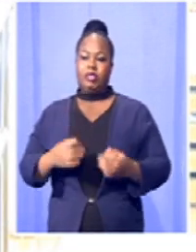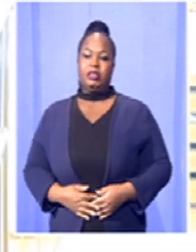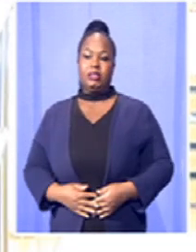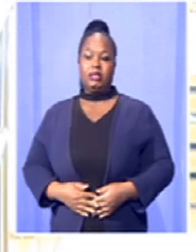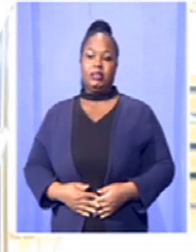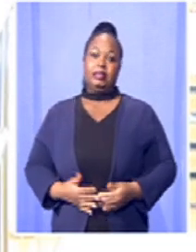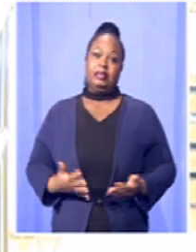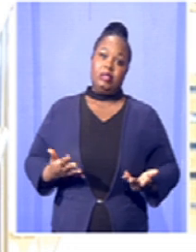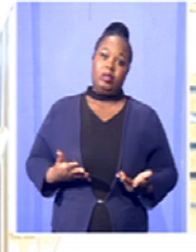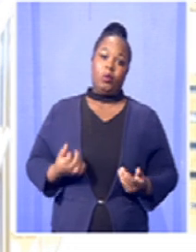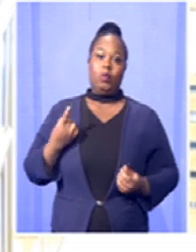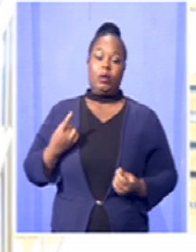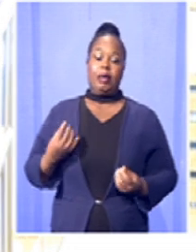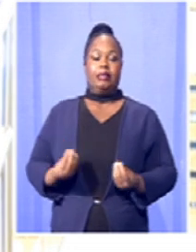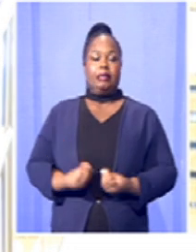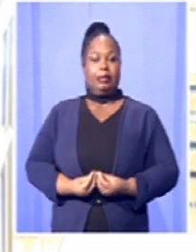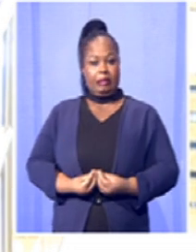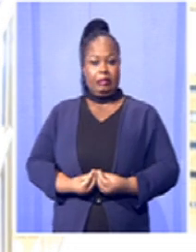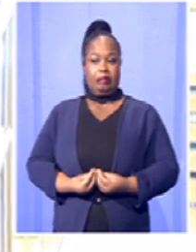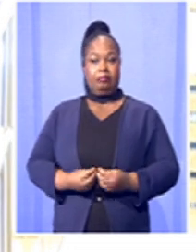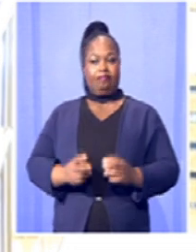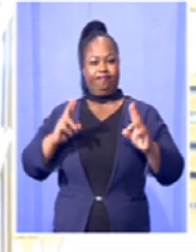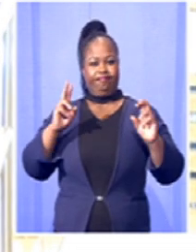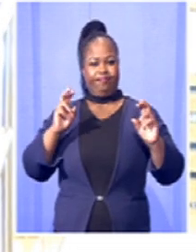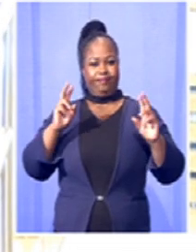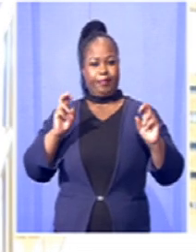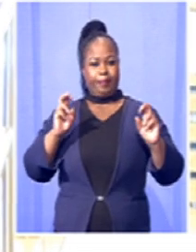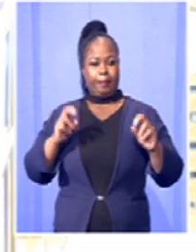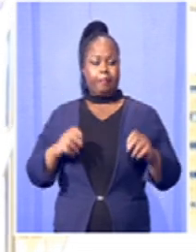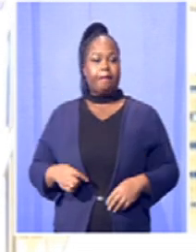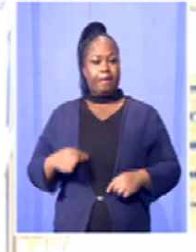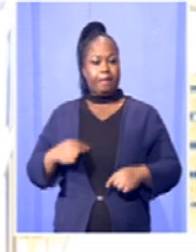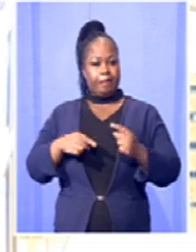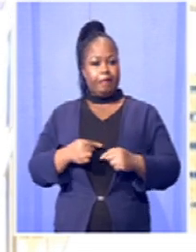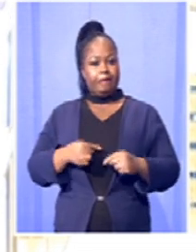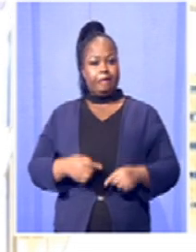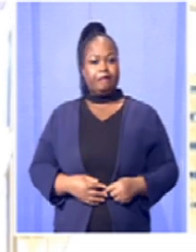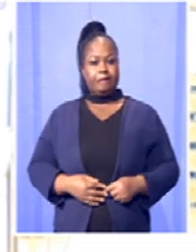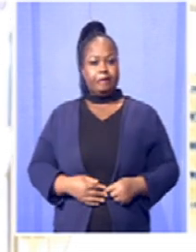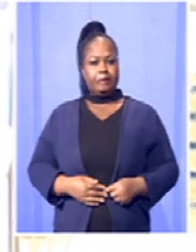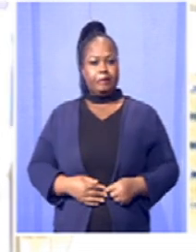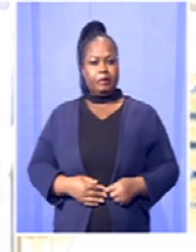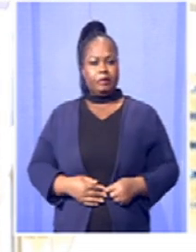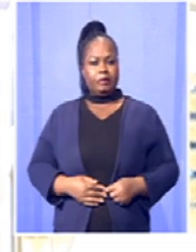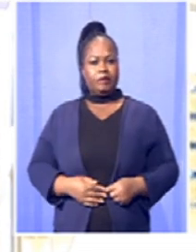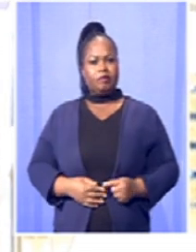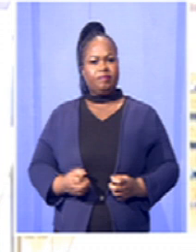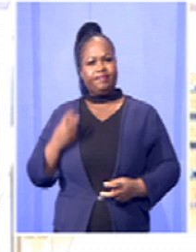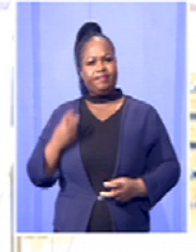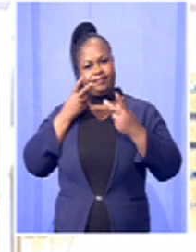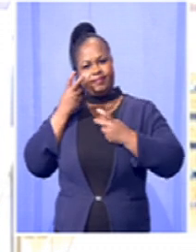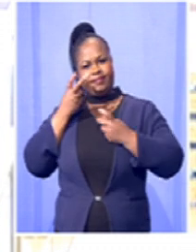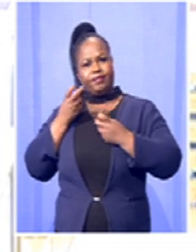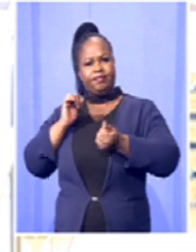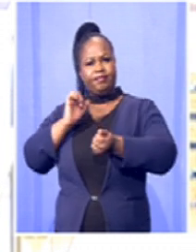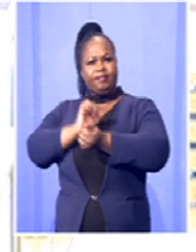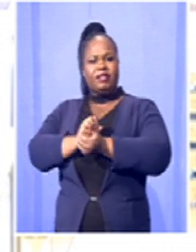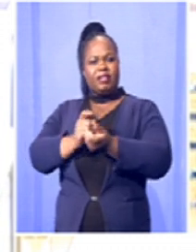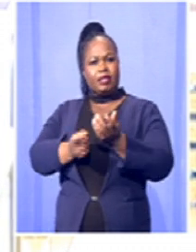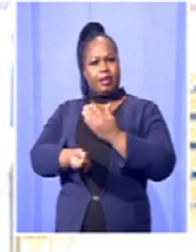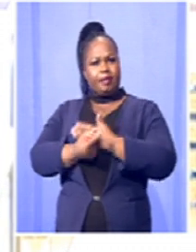of contention here is the matter regarding the search and seizure, a warrant of arrest that was